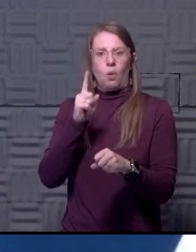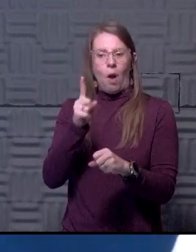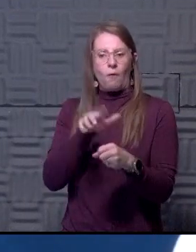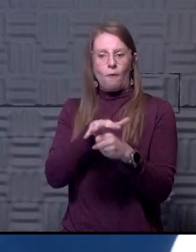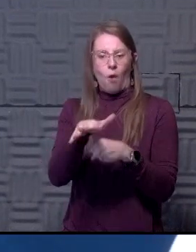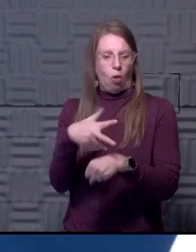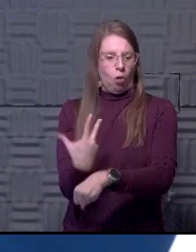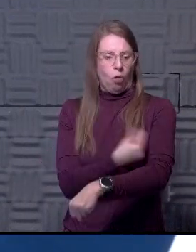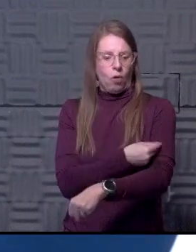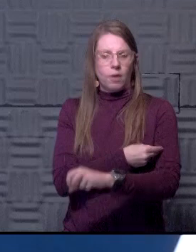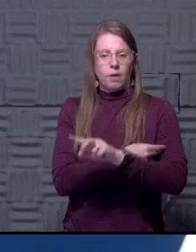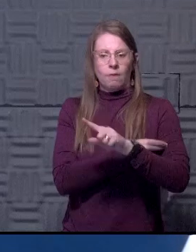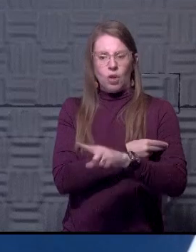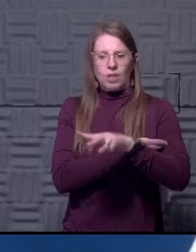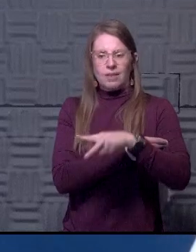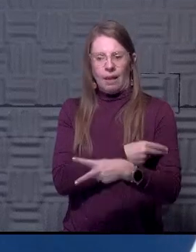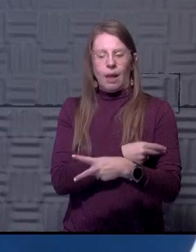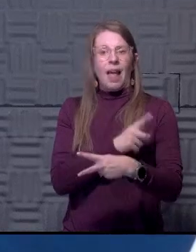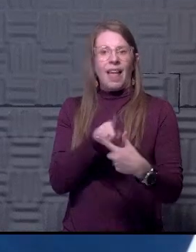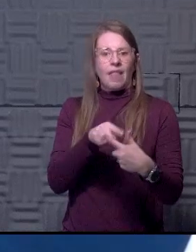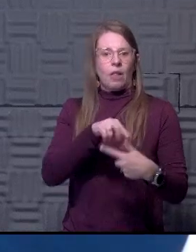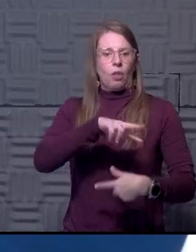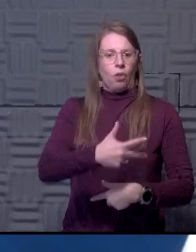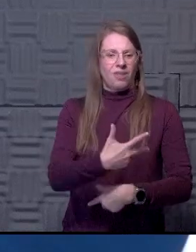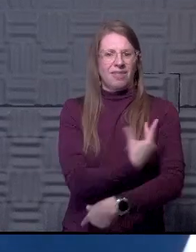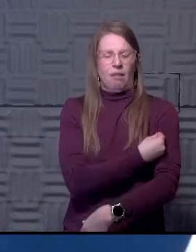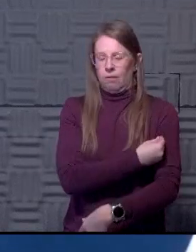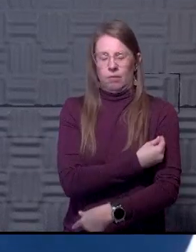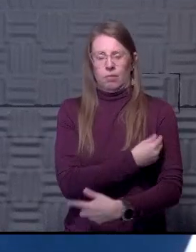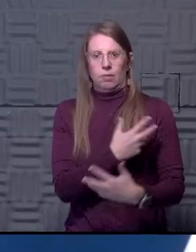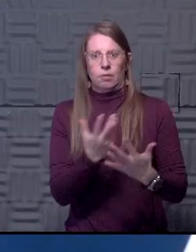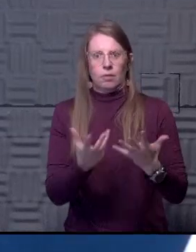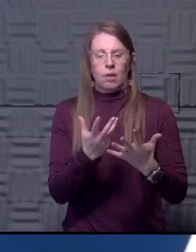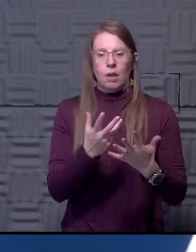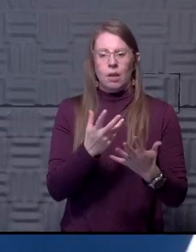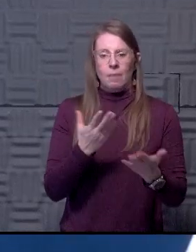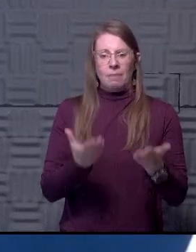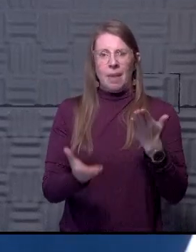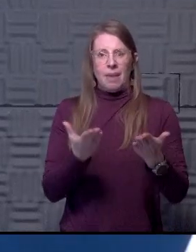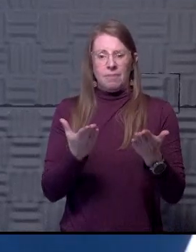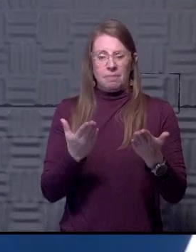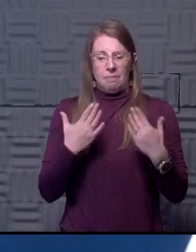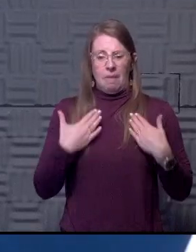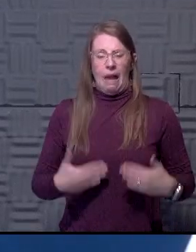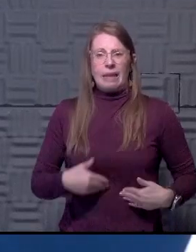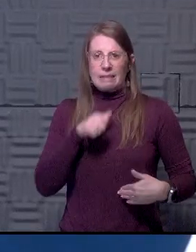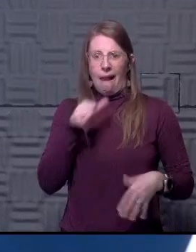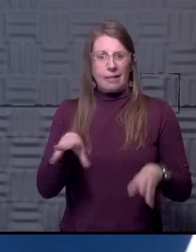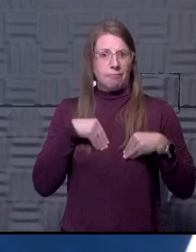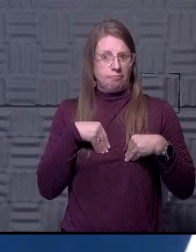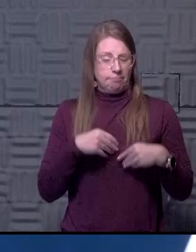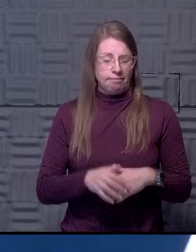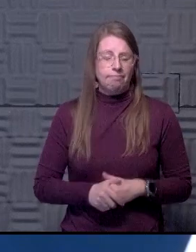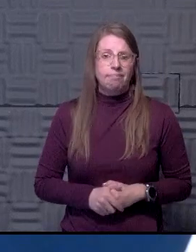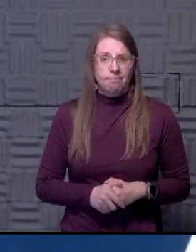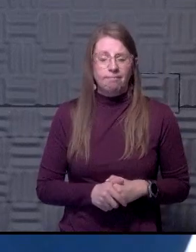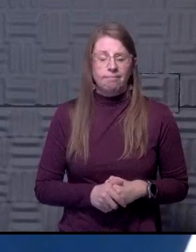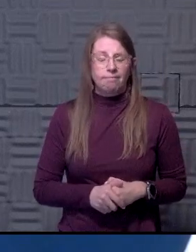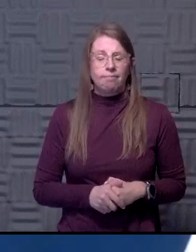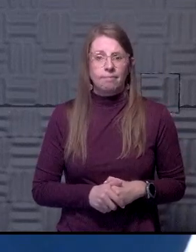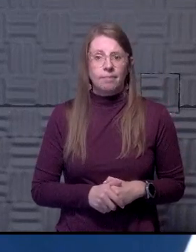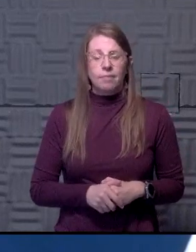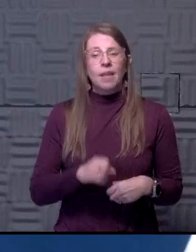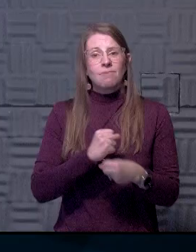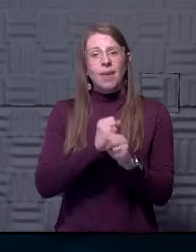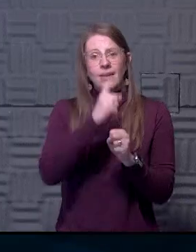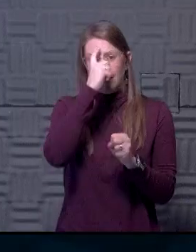vaccinations and you go get another shot, that you may have a heightened reaction to that additional vaccine.